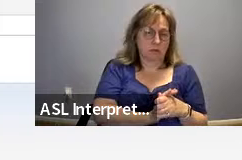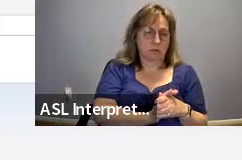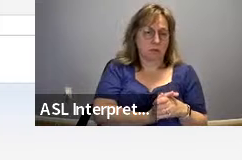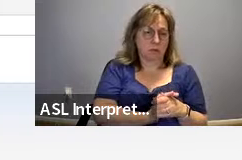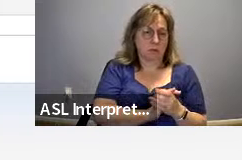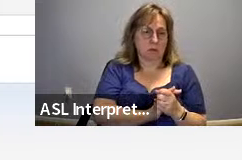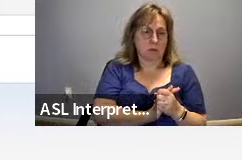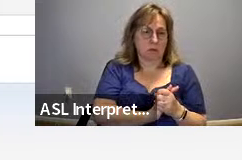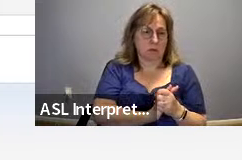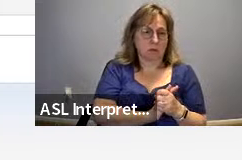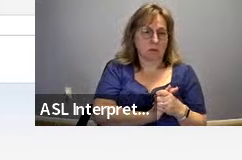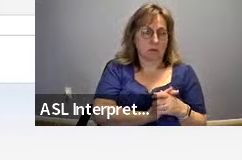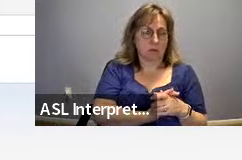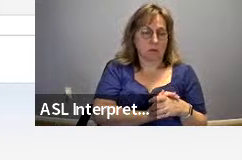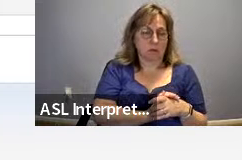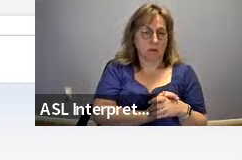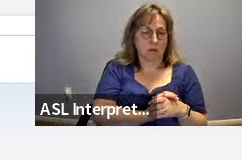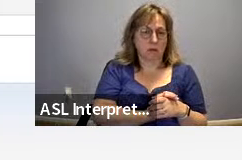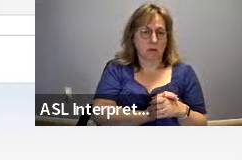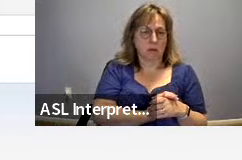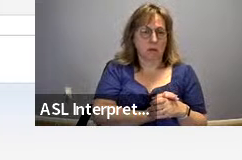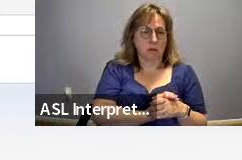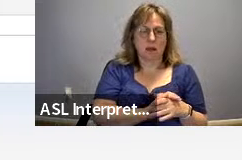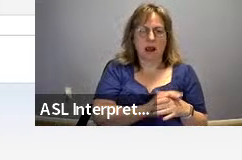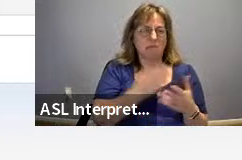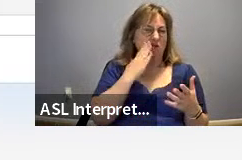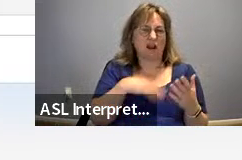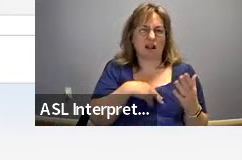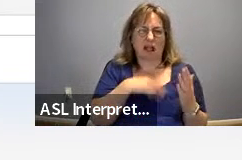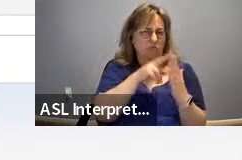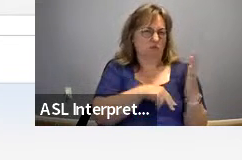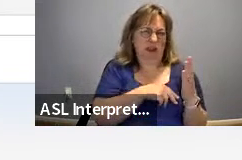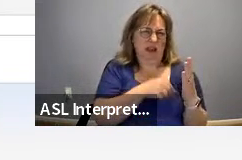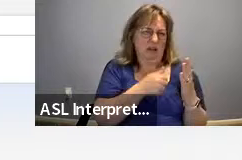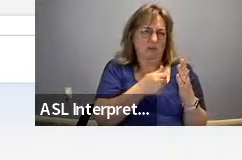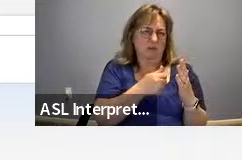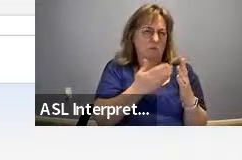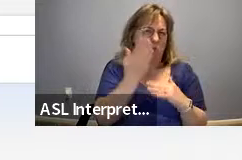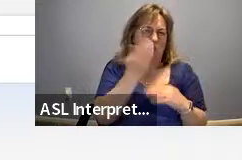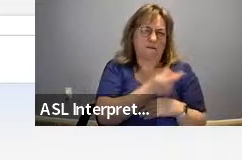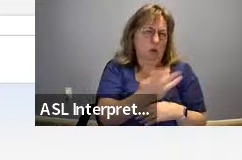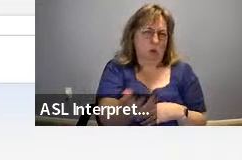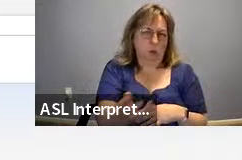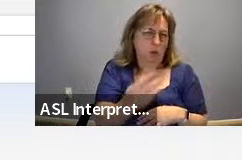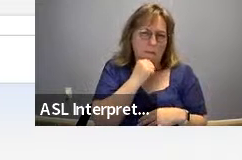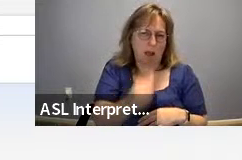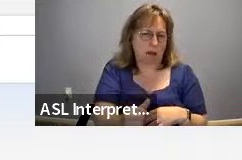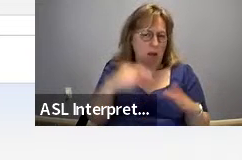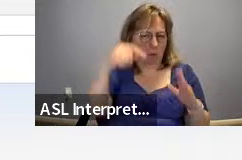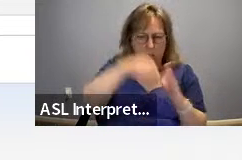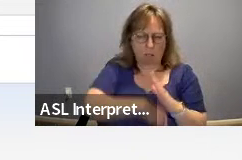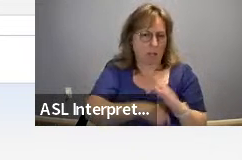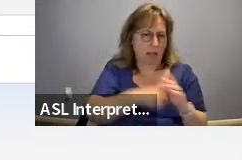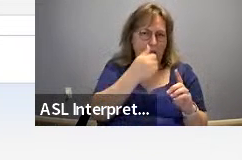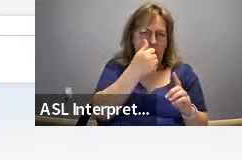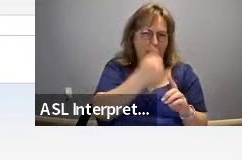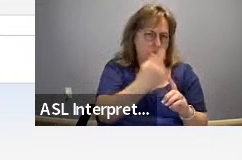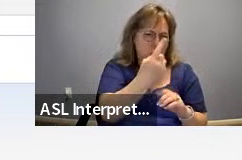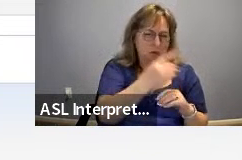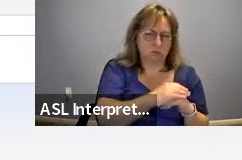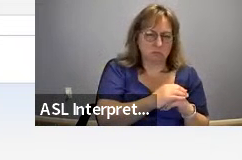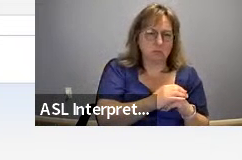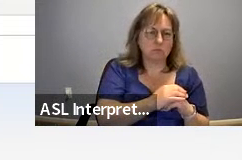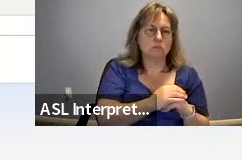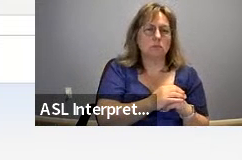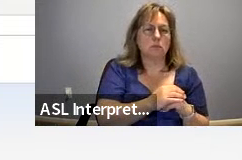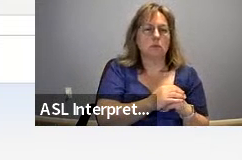And for the sake of time, I'm just going to kind of breeze through a couple others and we'll move on to the next subject. But just want to